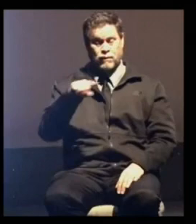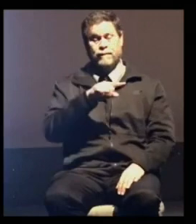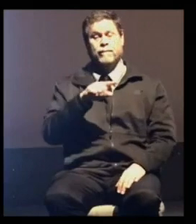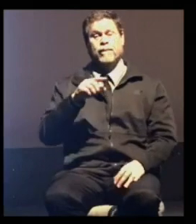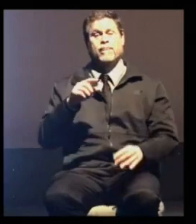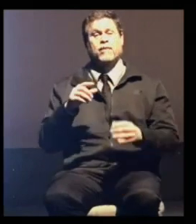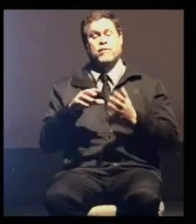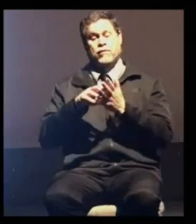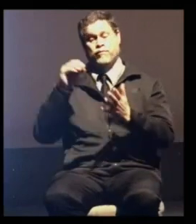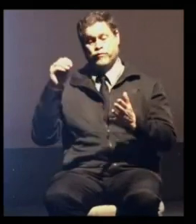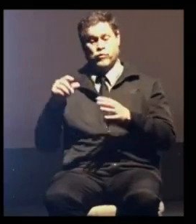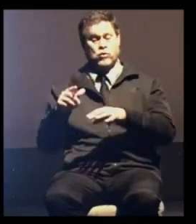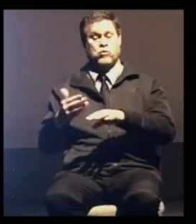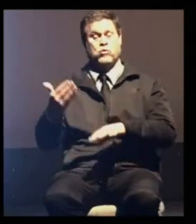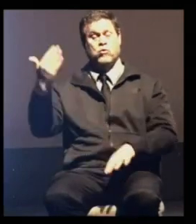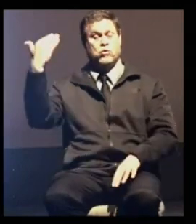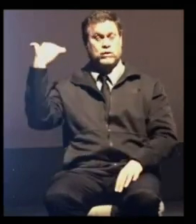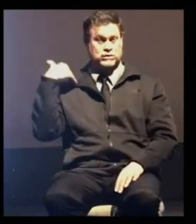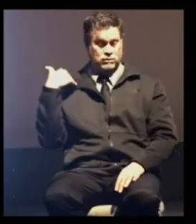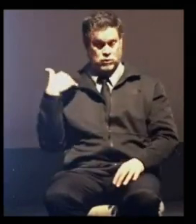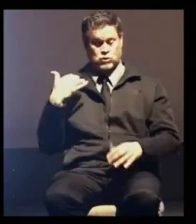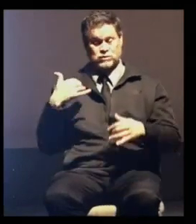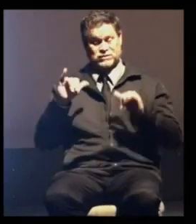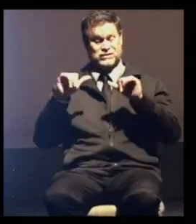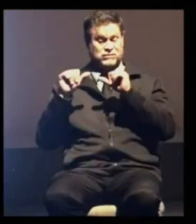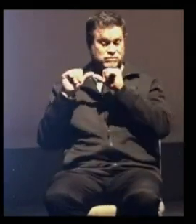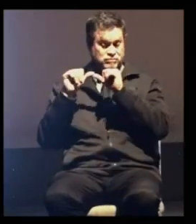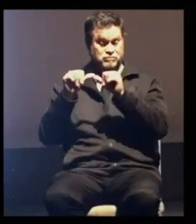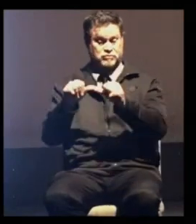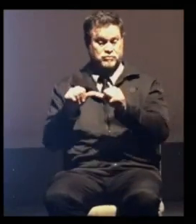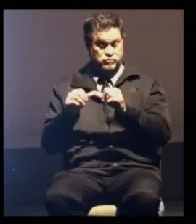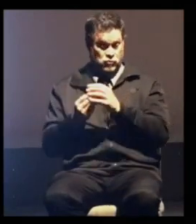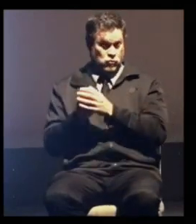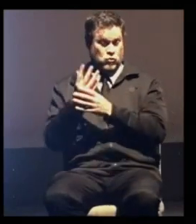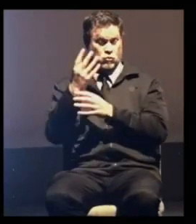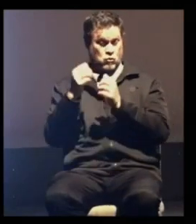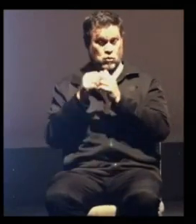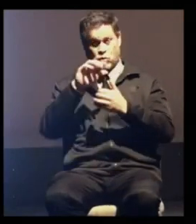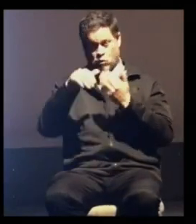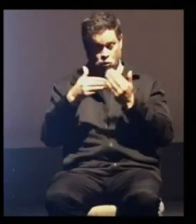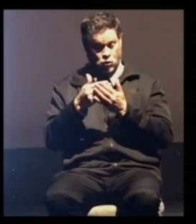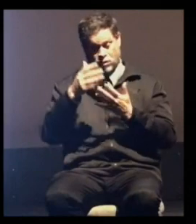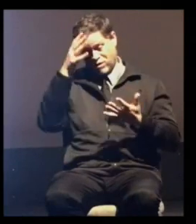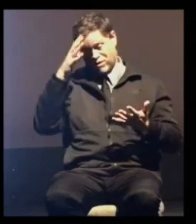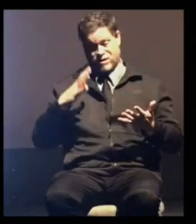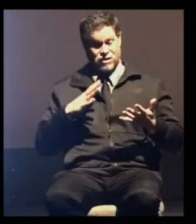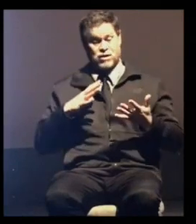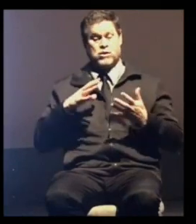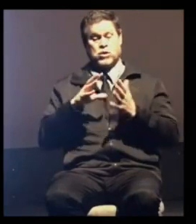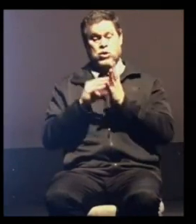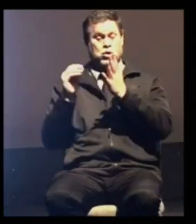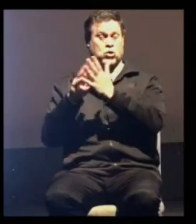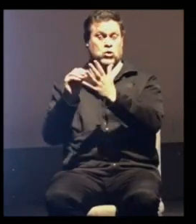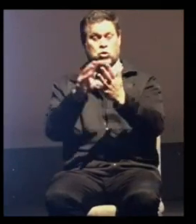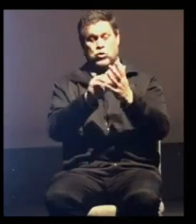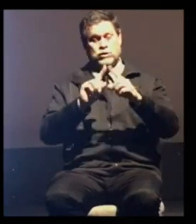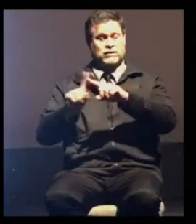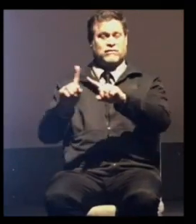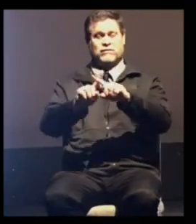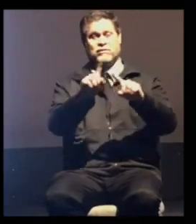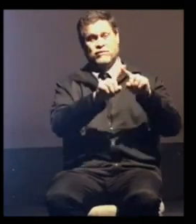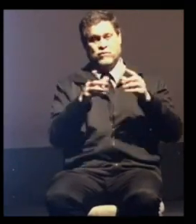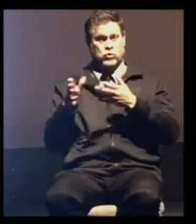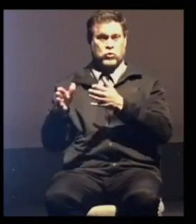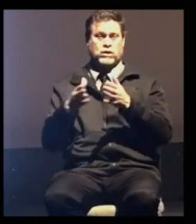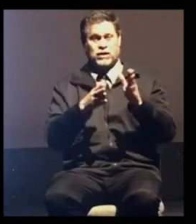through the years and a long time ago and continue to grow with it, all these guys learn differently. In